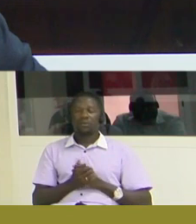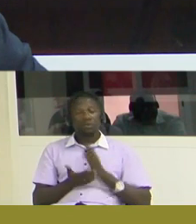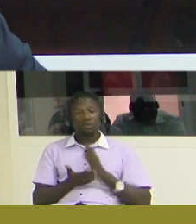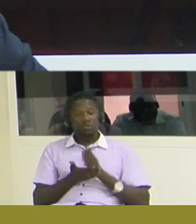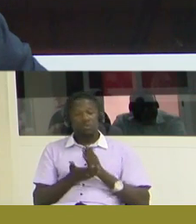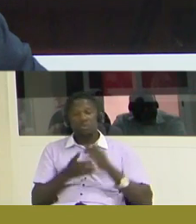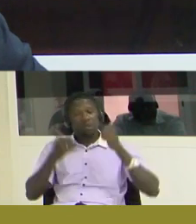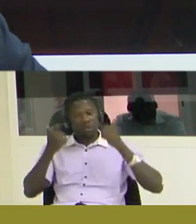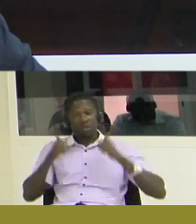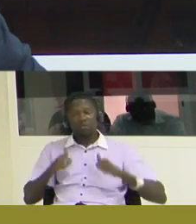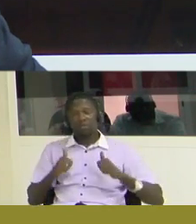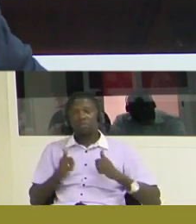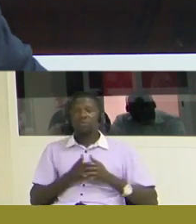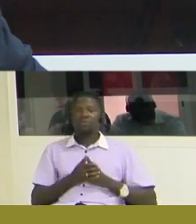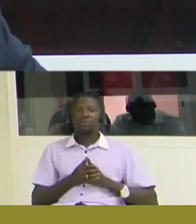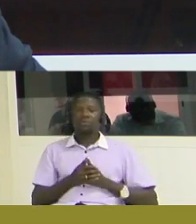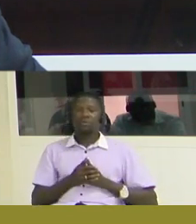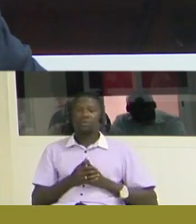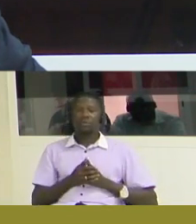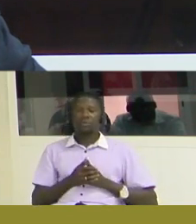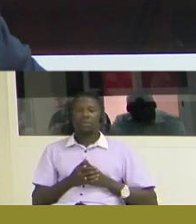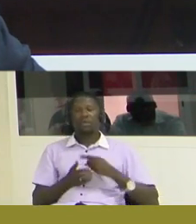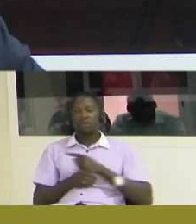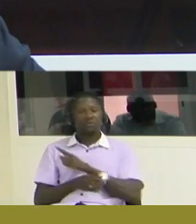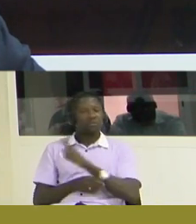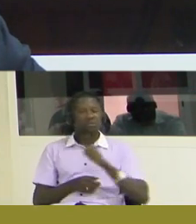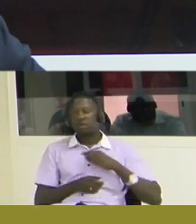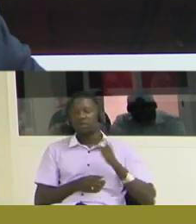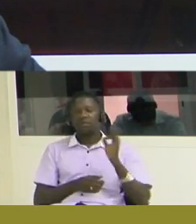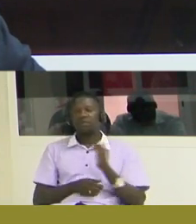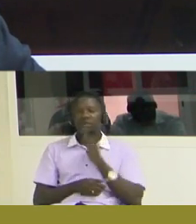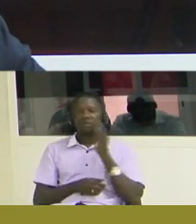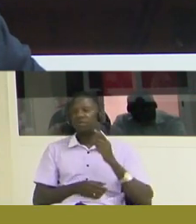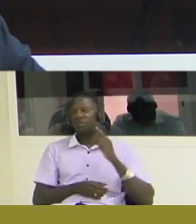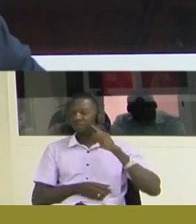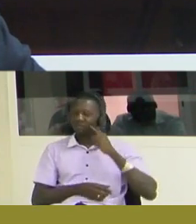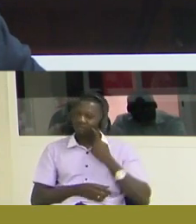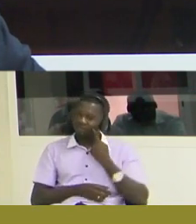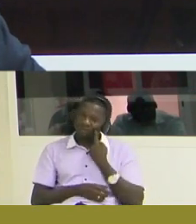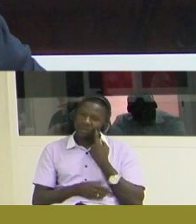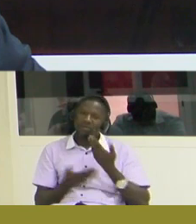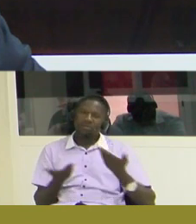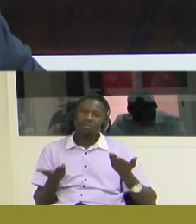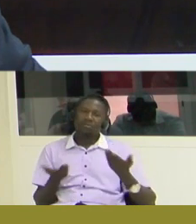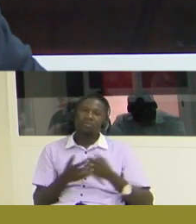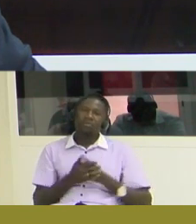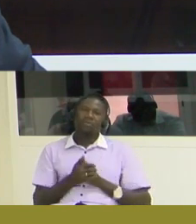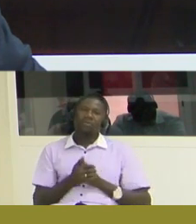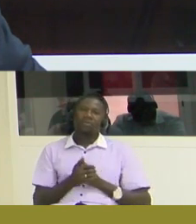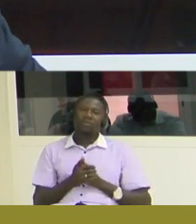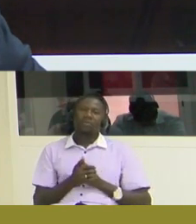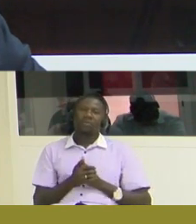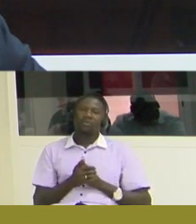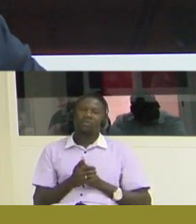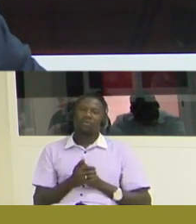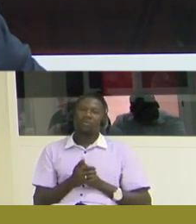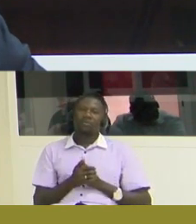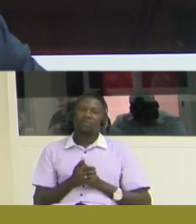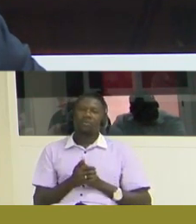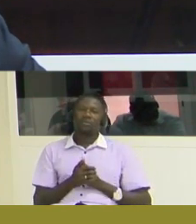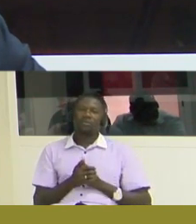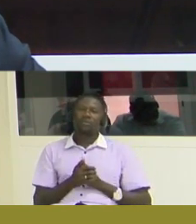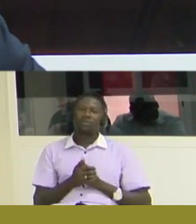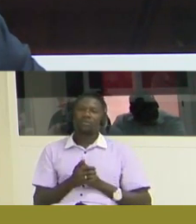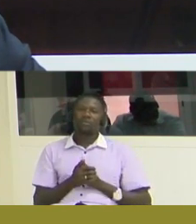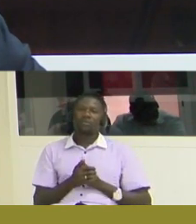happened and Rakatan to Liana majority but we regret it con magnetical